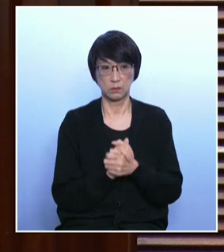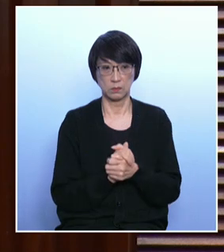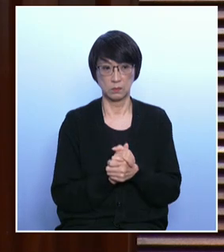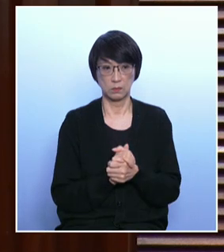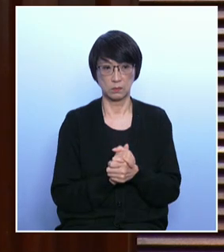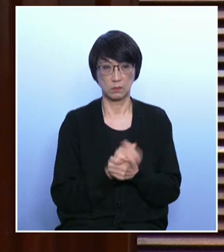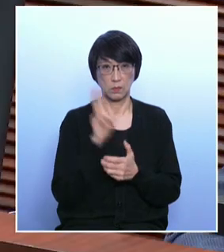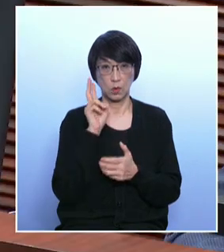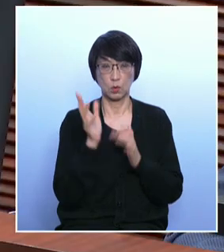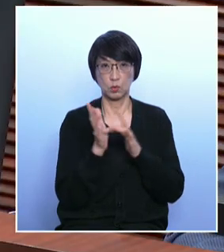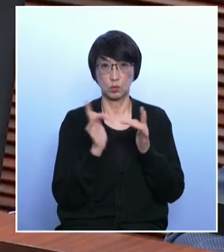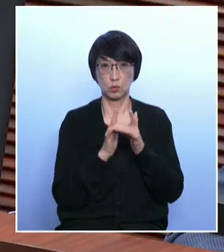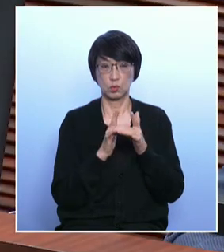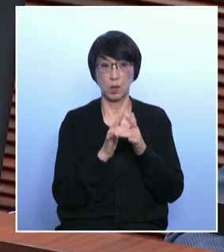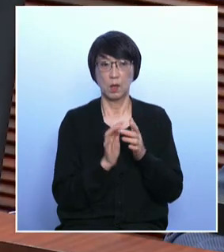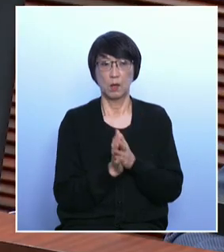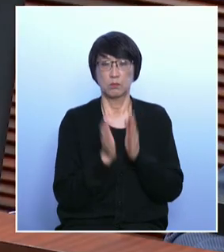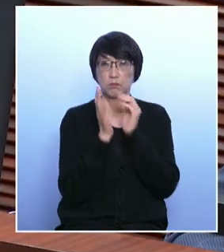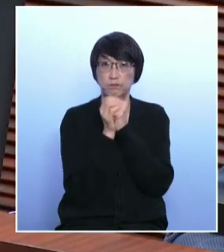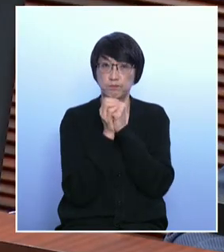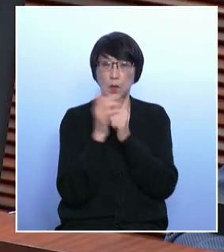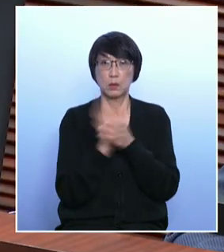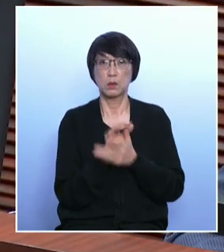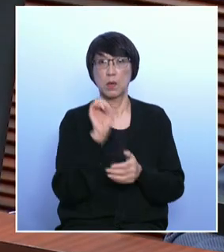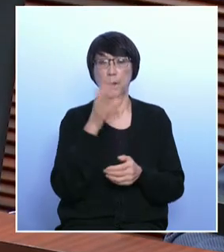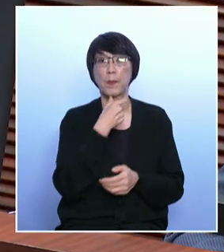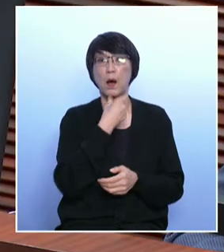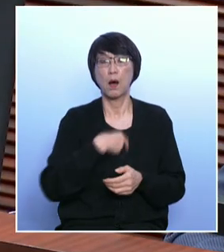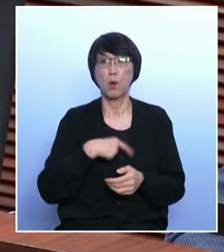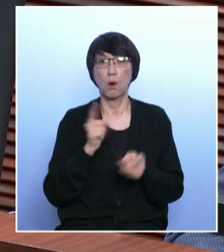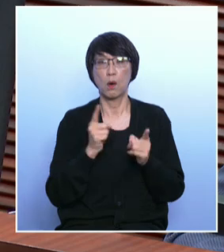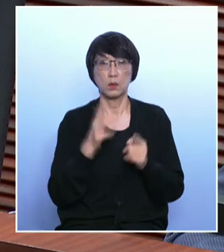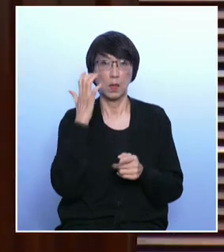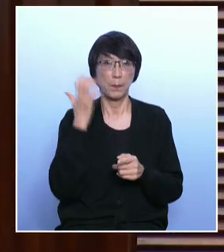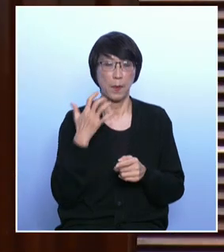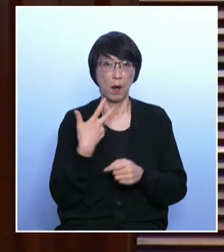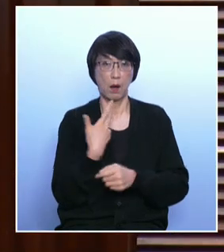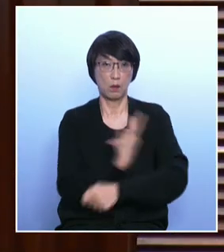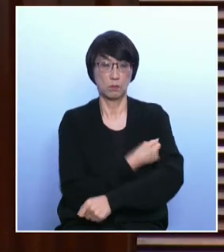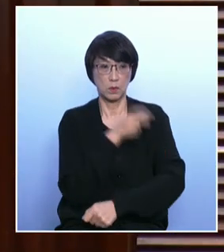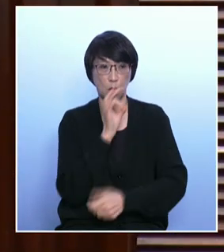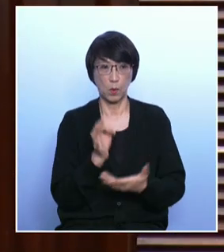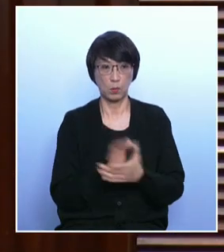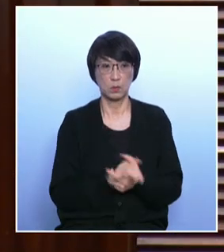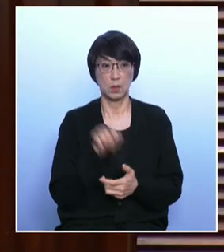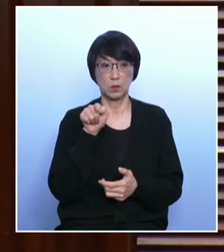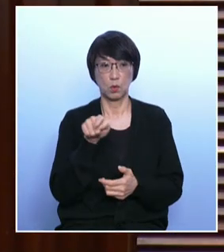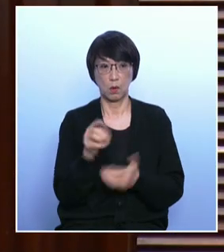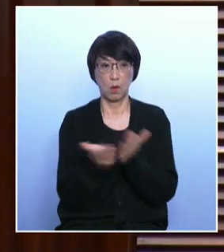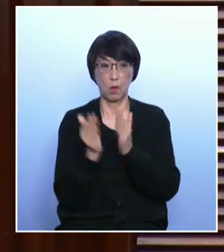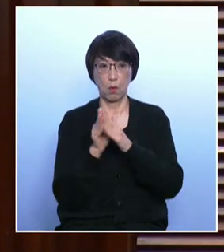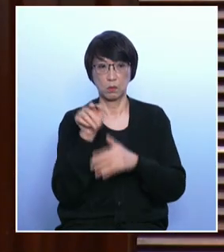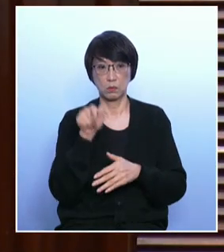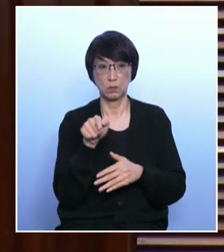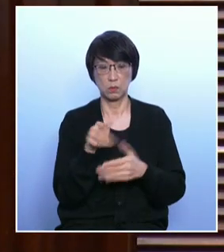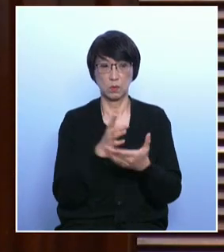religious grounds. Well, for religious grounds, what about measles vaccines or